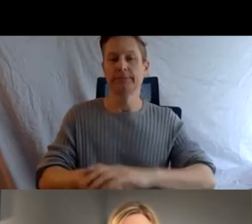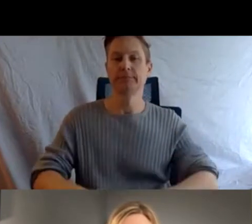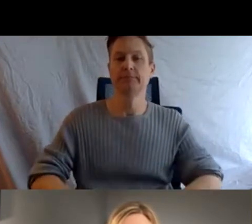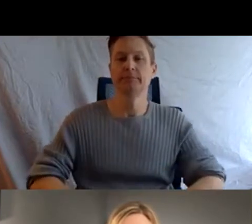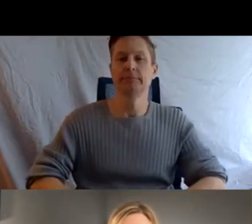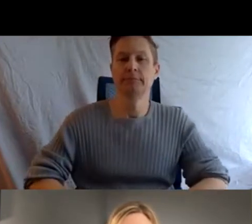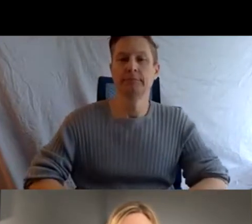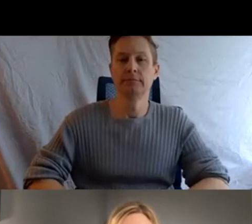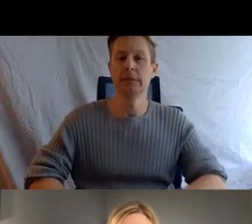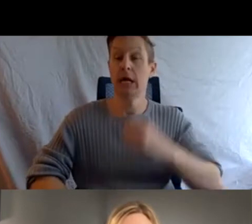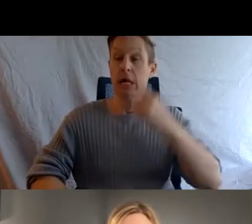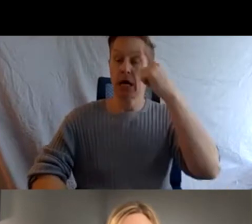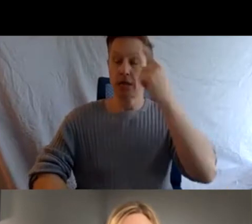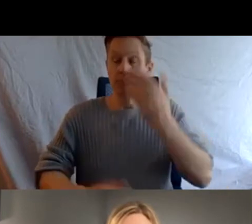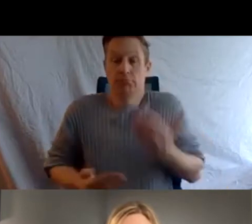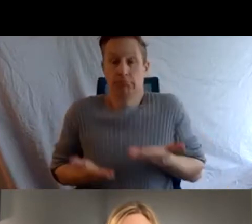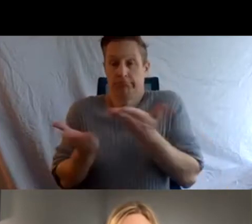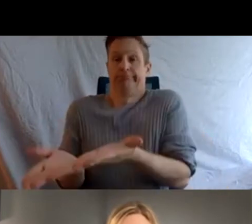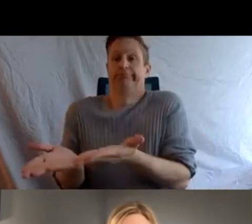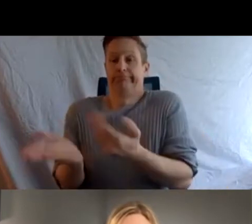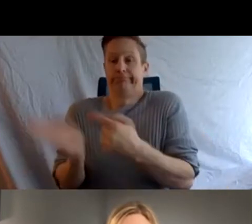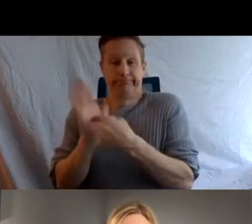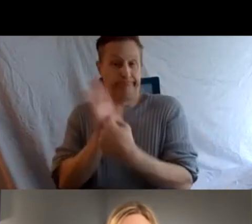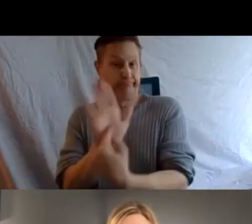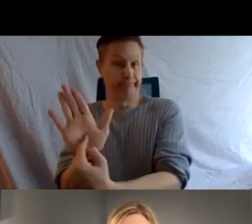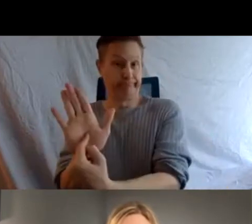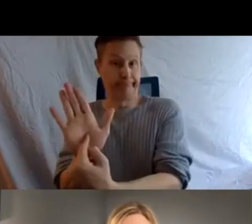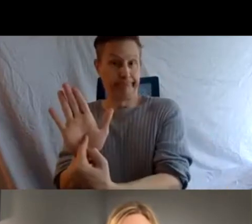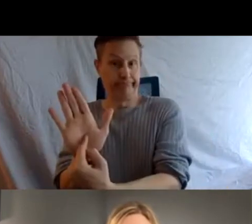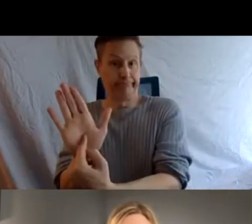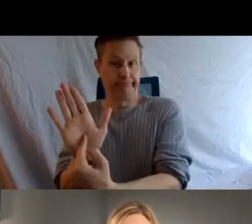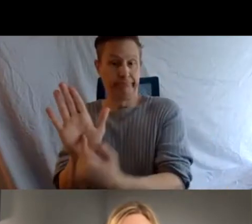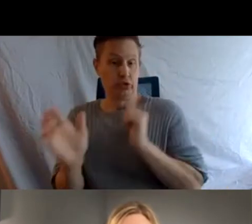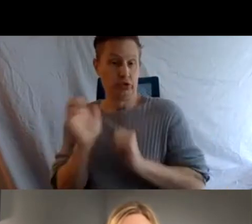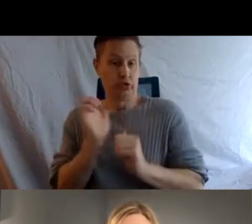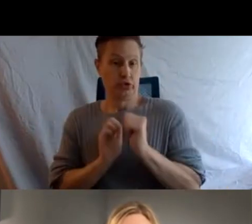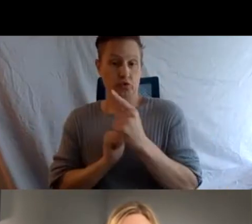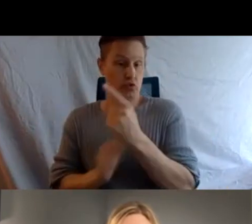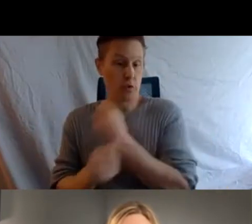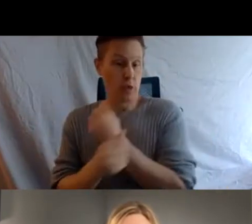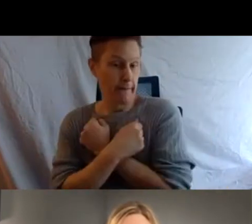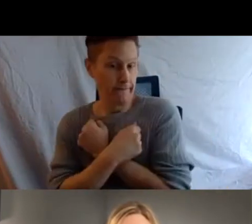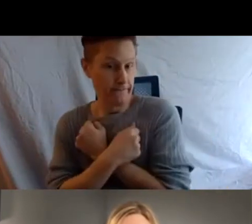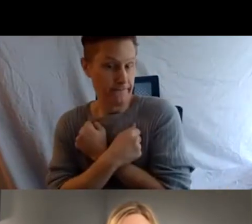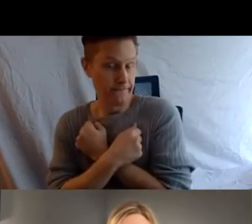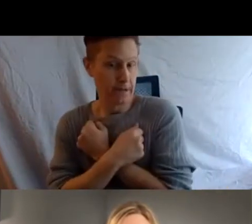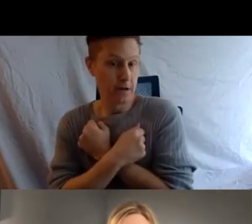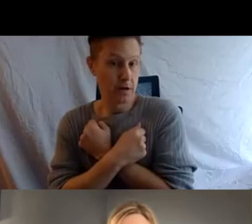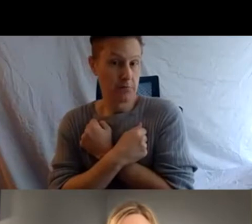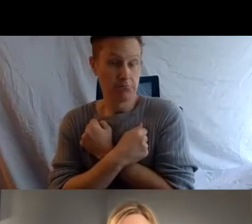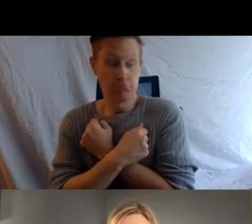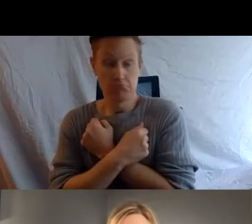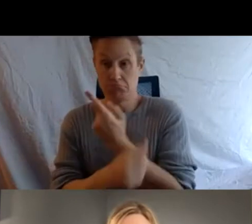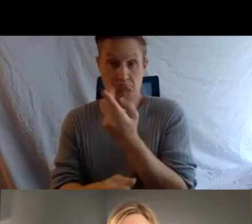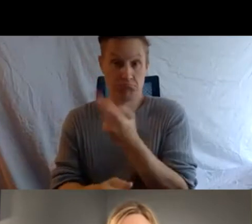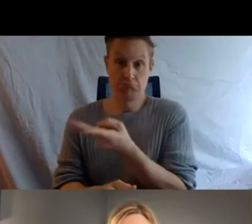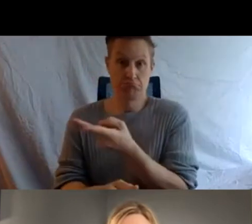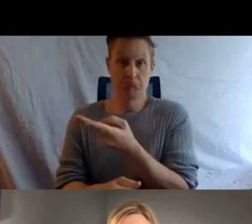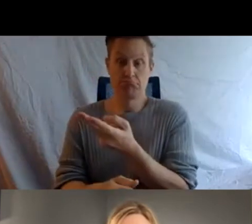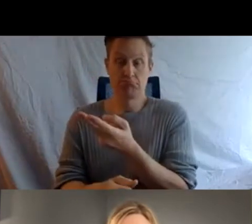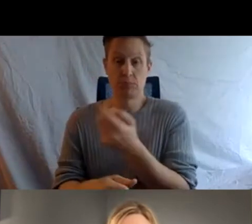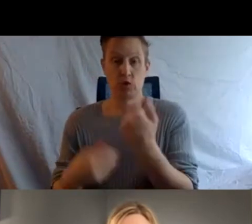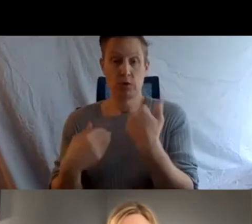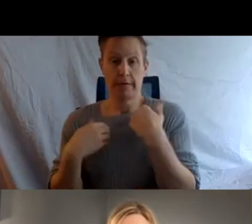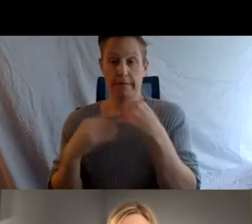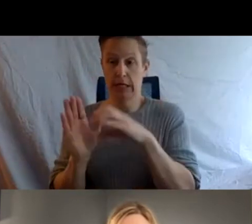Well, I think you just present it, right? Here's a show that you love, and look, the characters